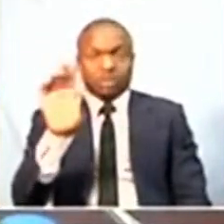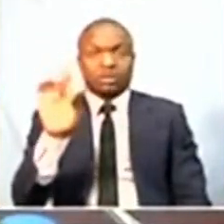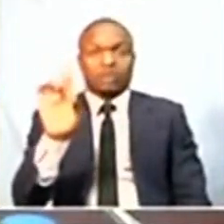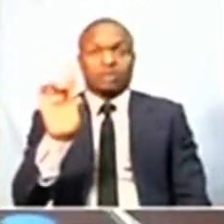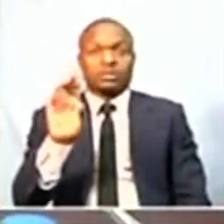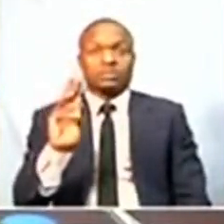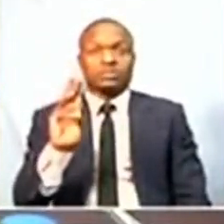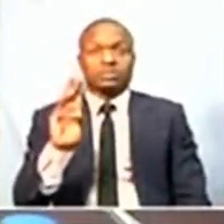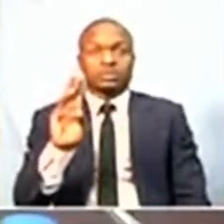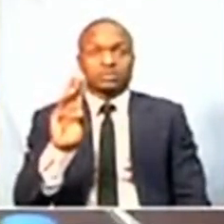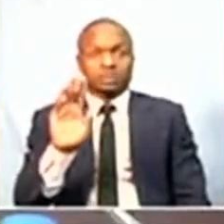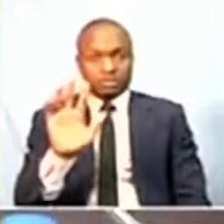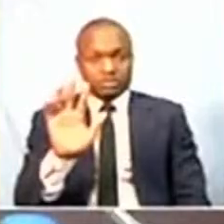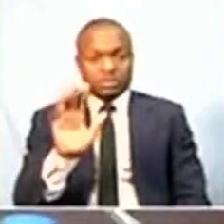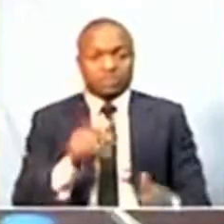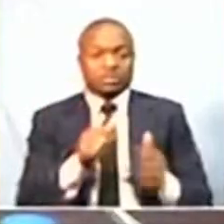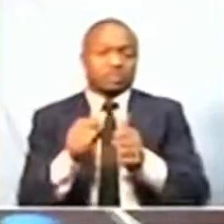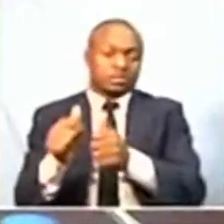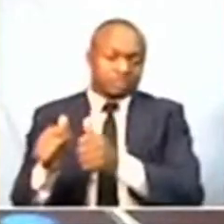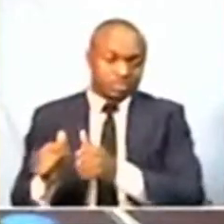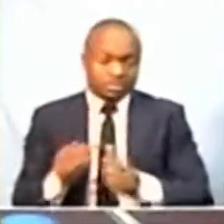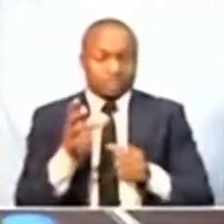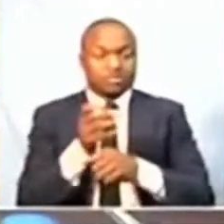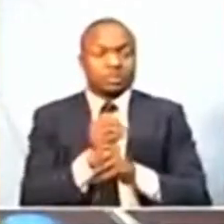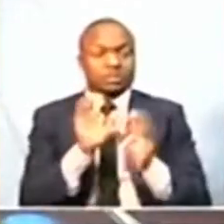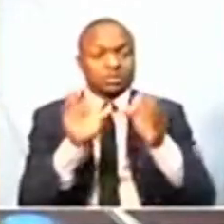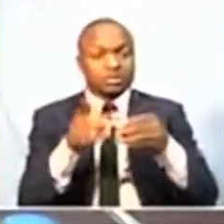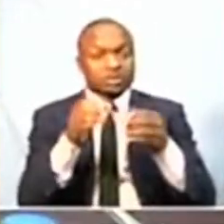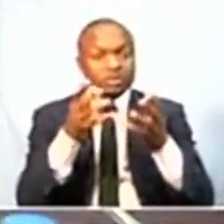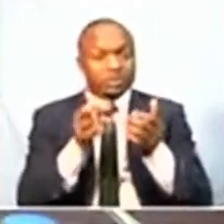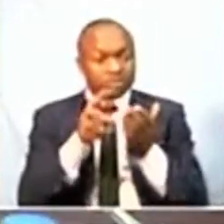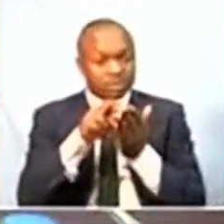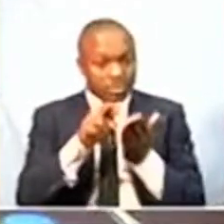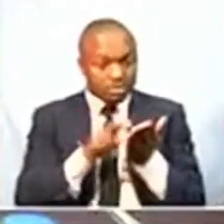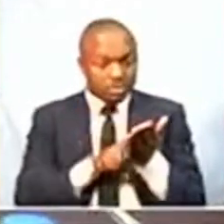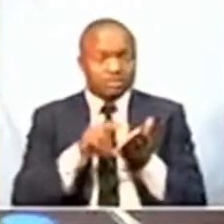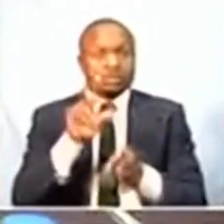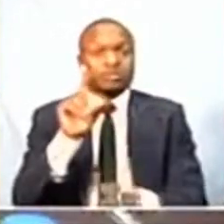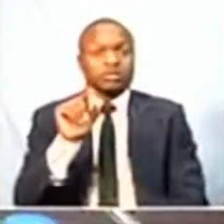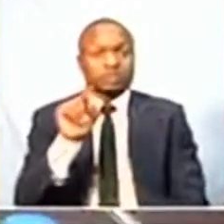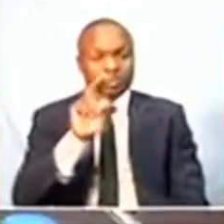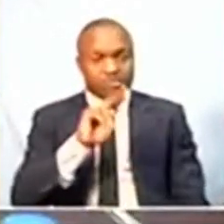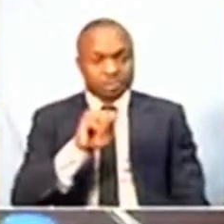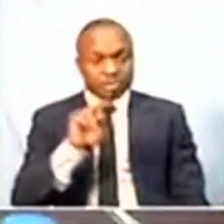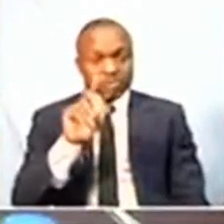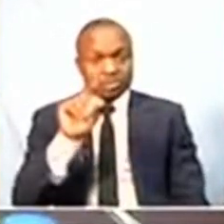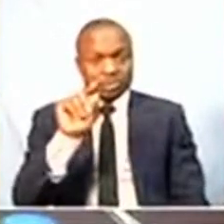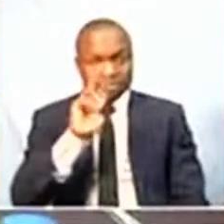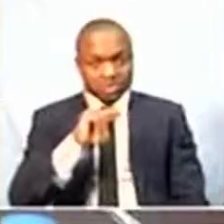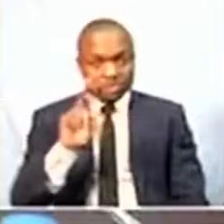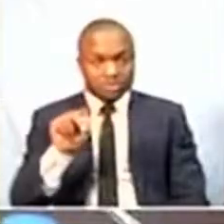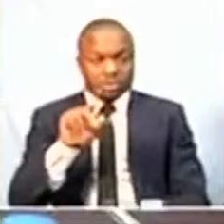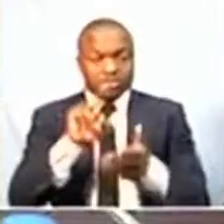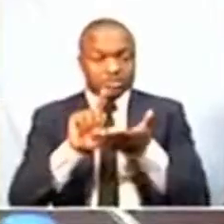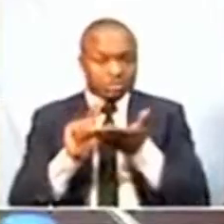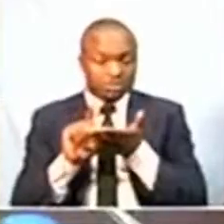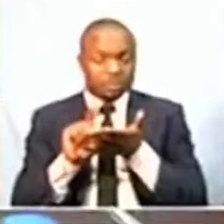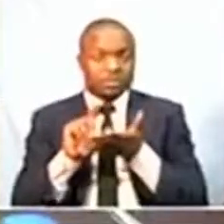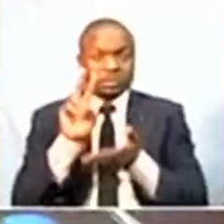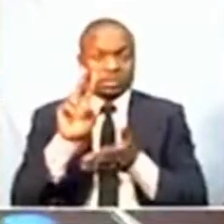1,392,865. Action taken, Council wishes to report that the 2022 loans amounting